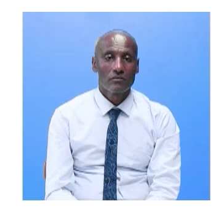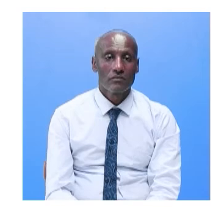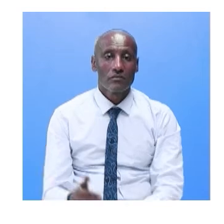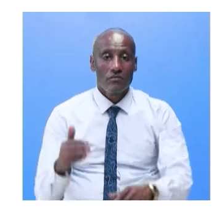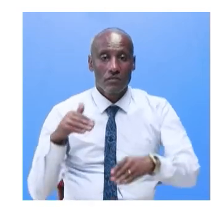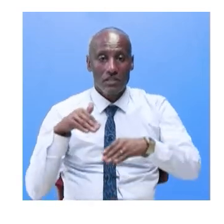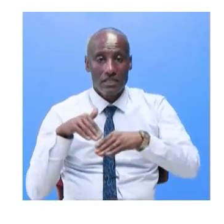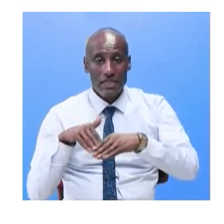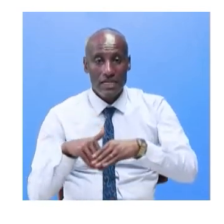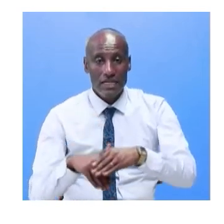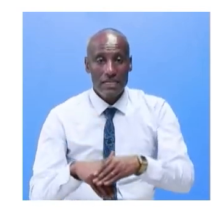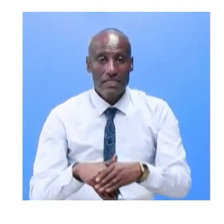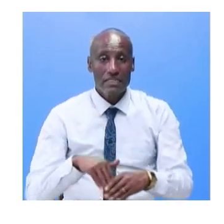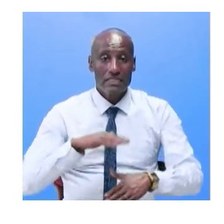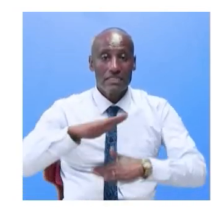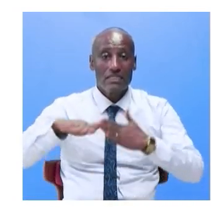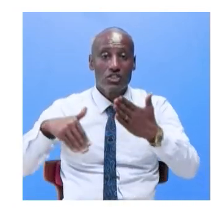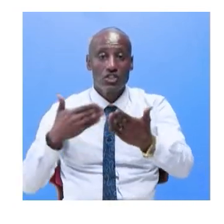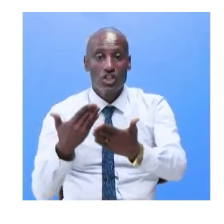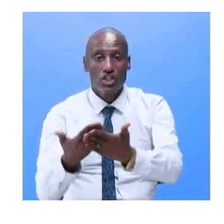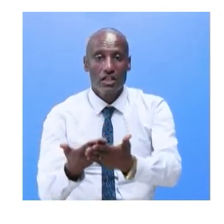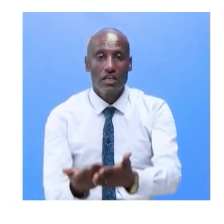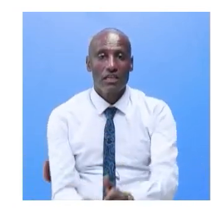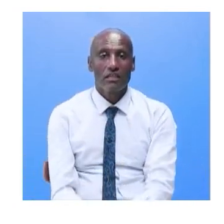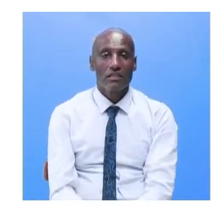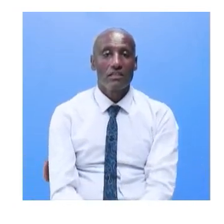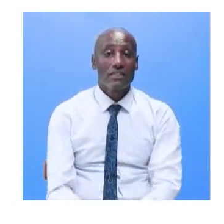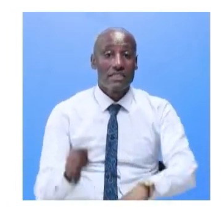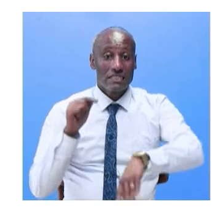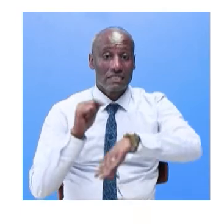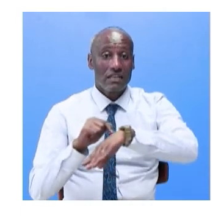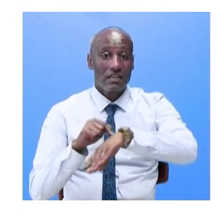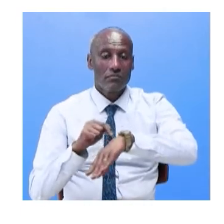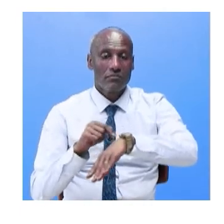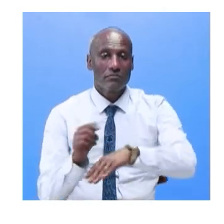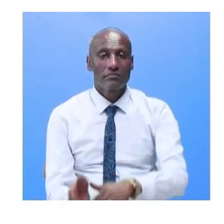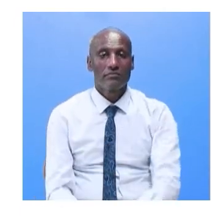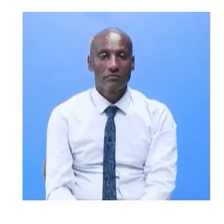Here is the same with place, general, time.